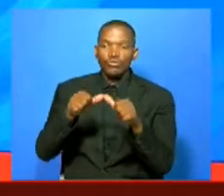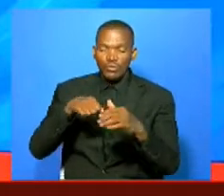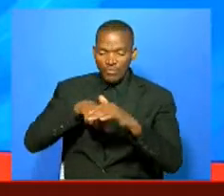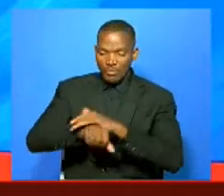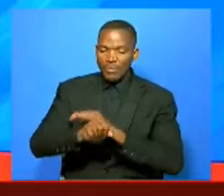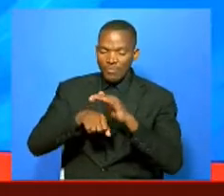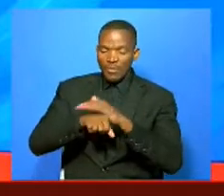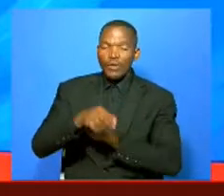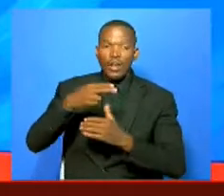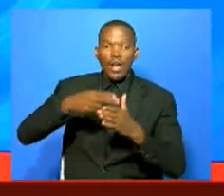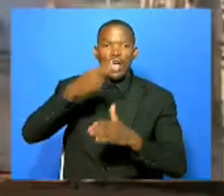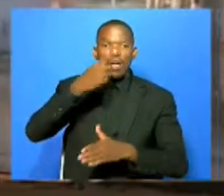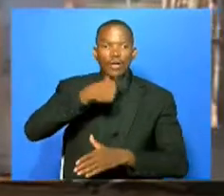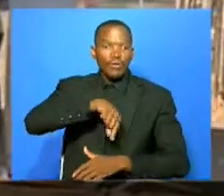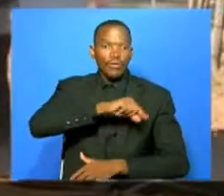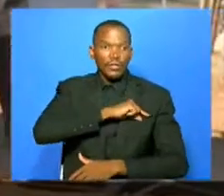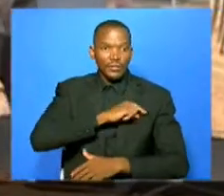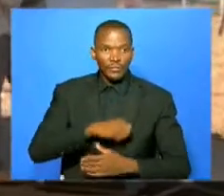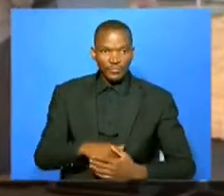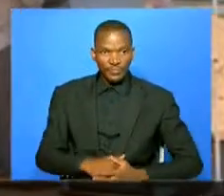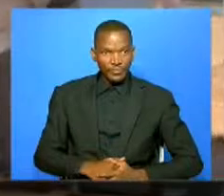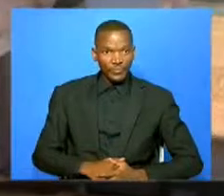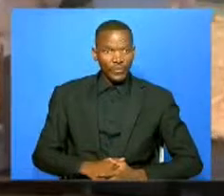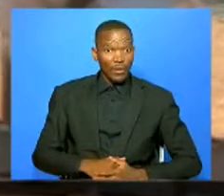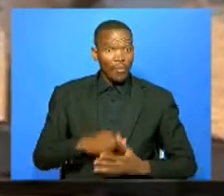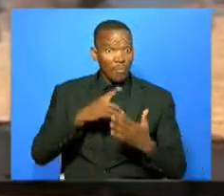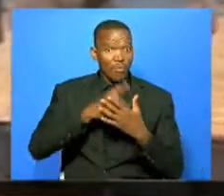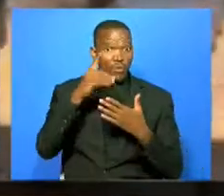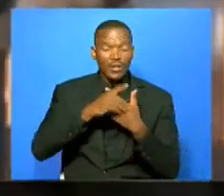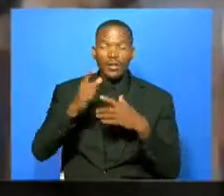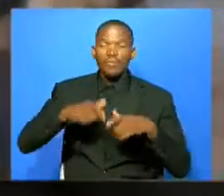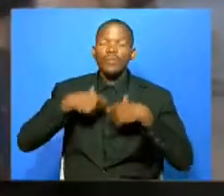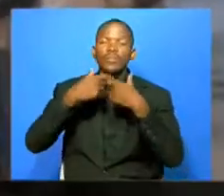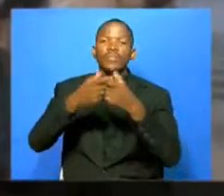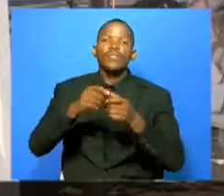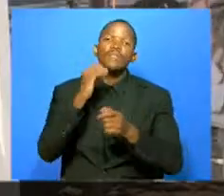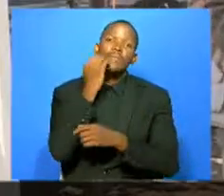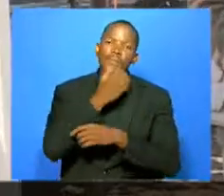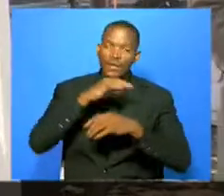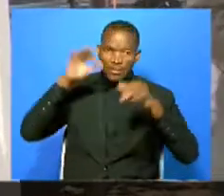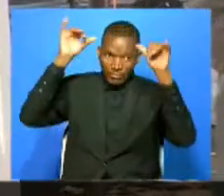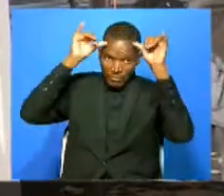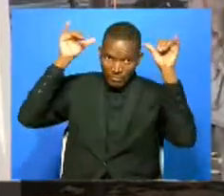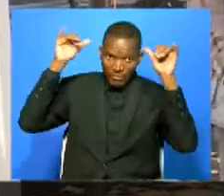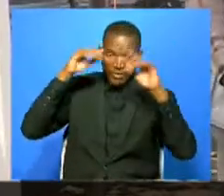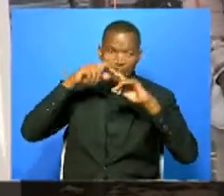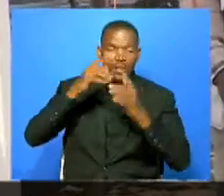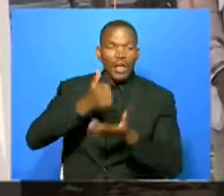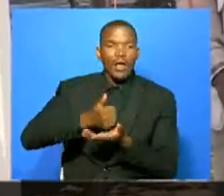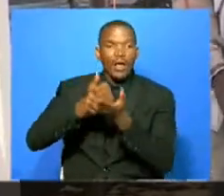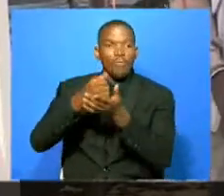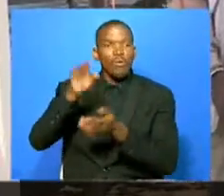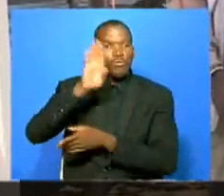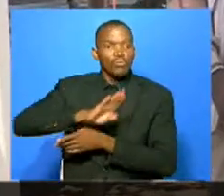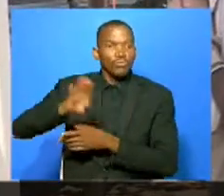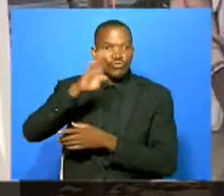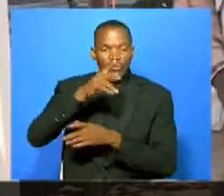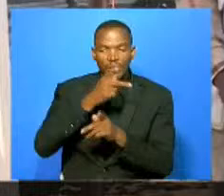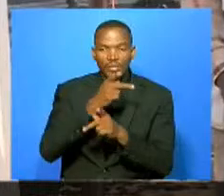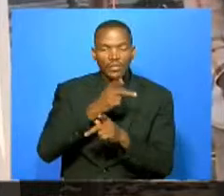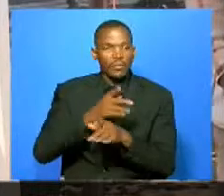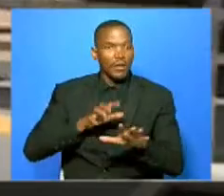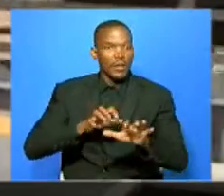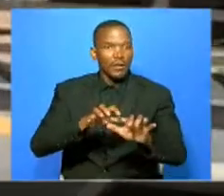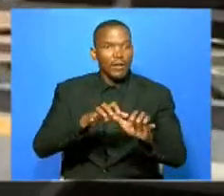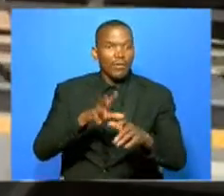la boleng jo bo kwa godimo. Lenaneo la go apa dipo e nnile pinagare mo go thabololwe mohama wa thuo mo lehatsheng leno, mme go